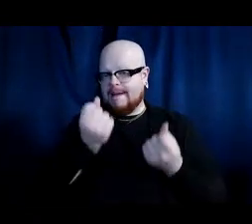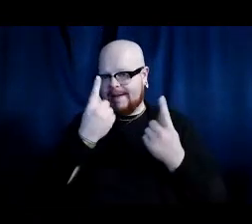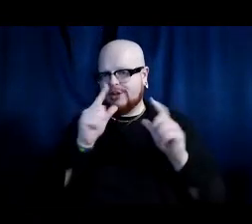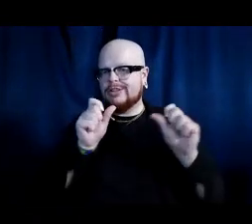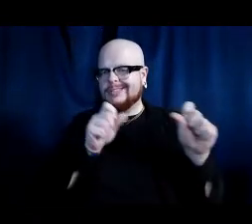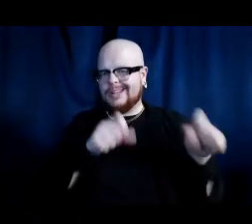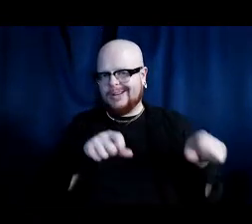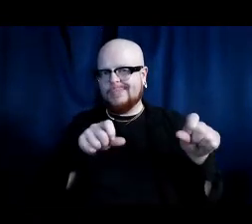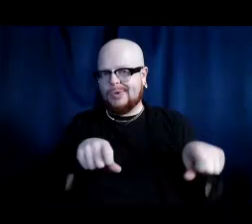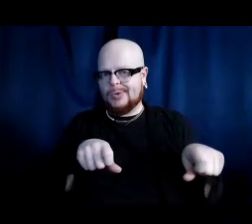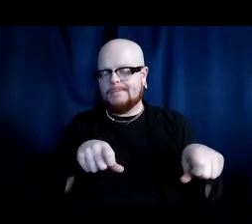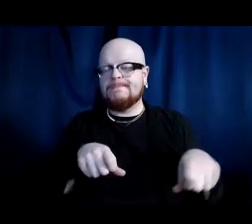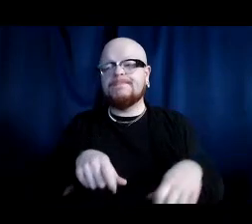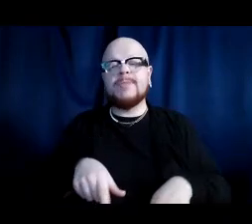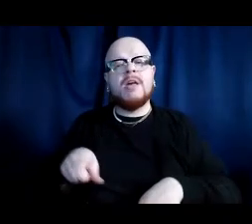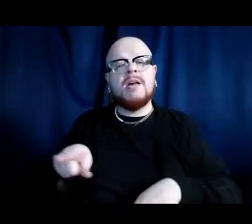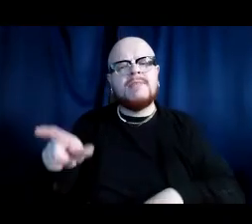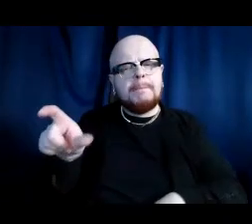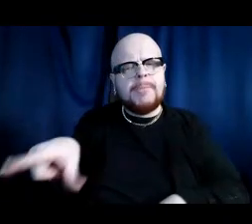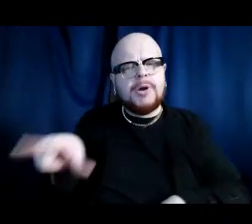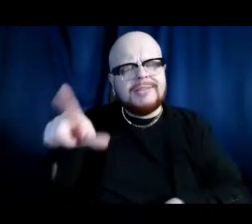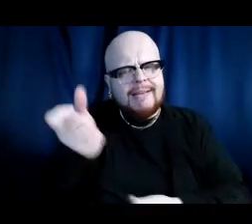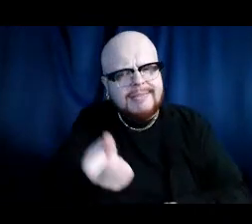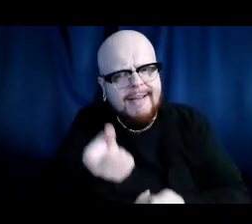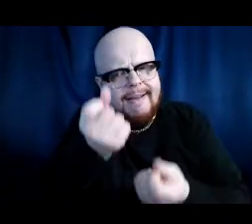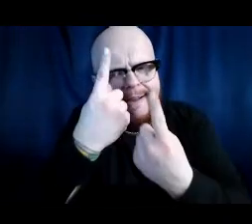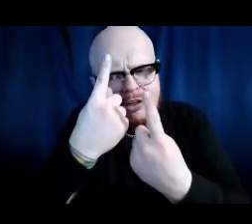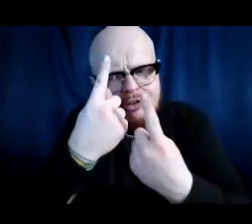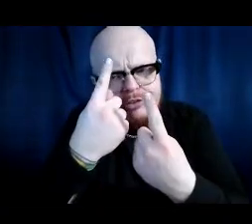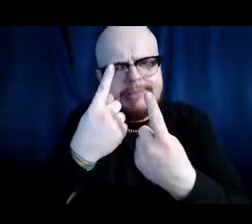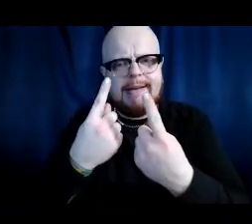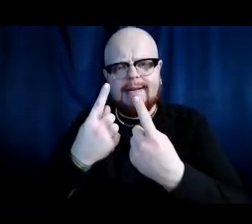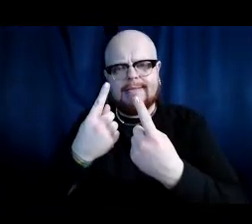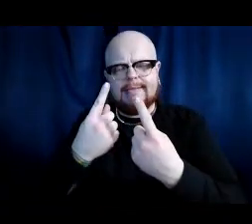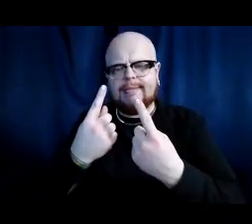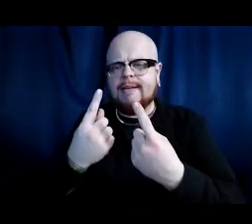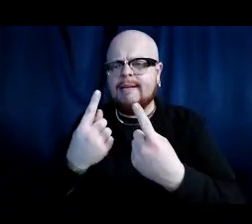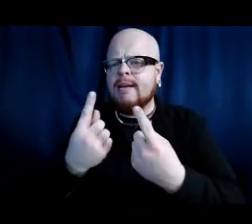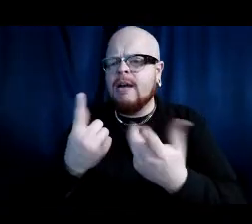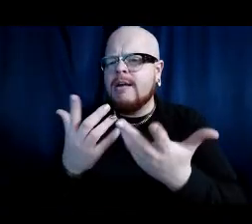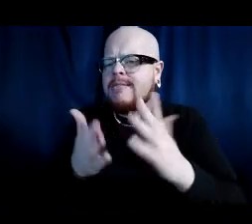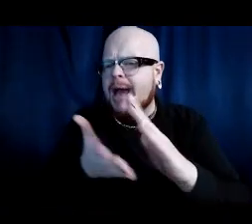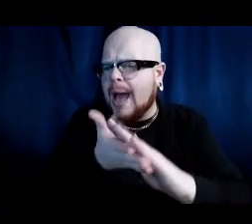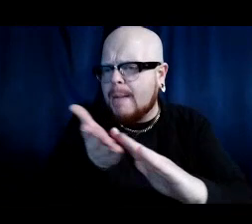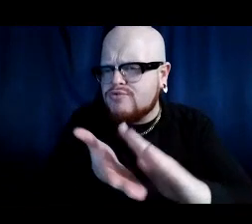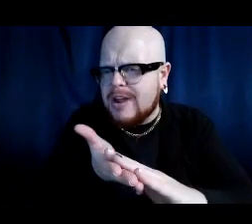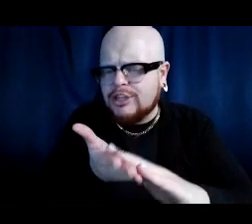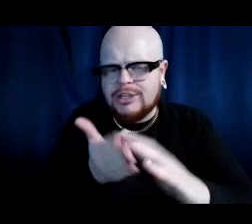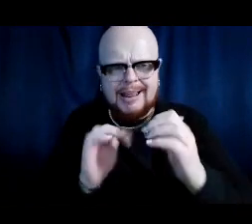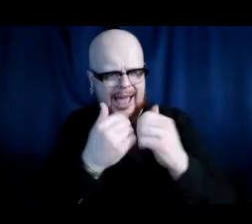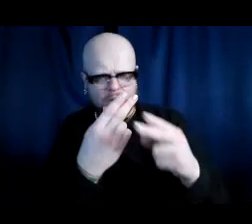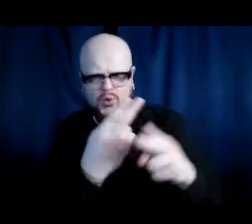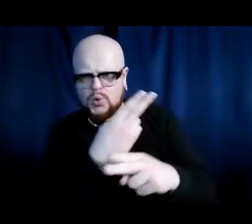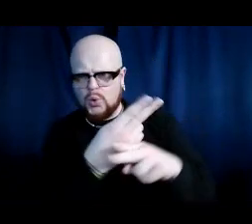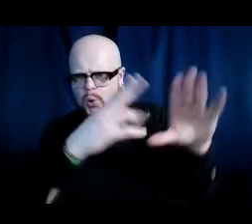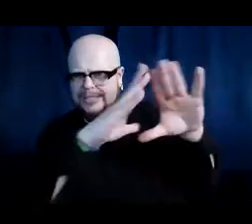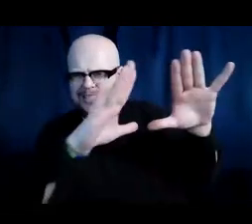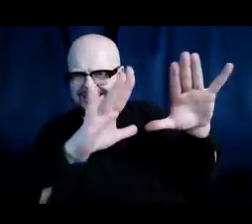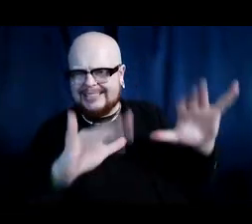information and understand the operation of the user interface. This means the navigation, content,